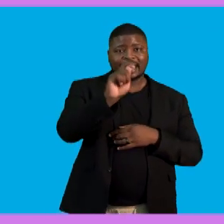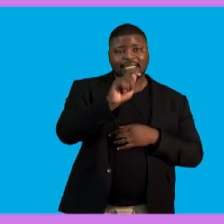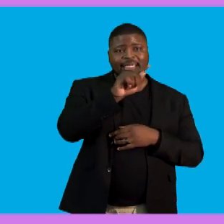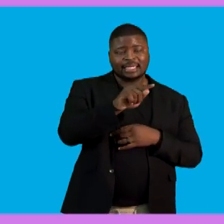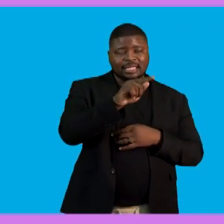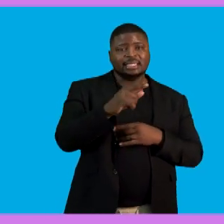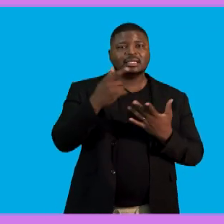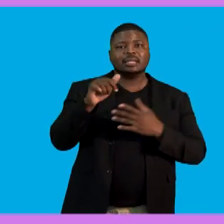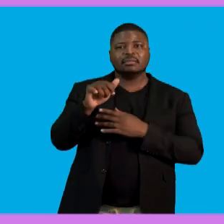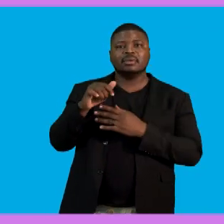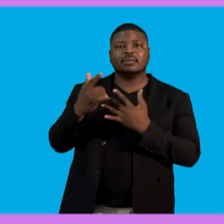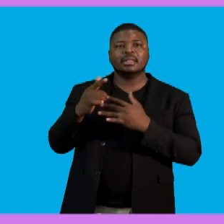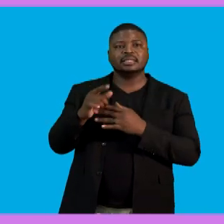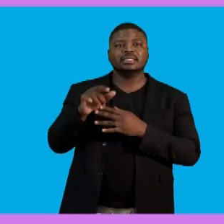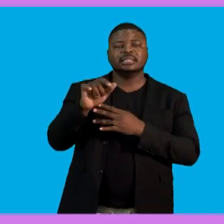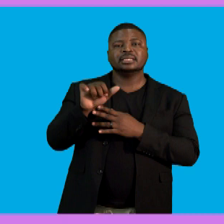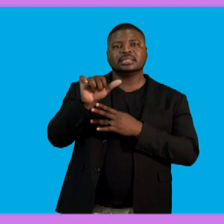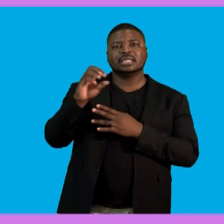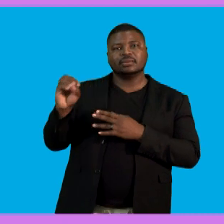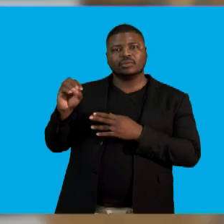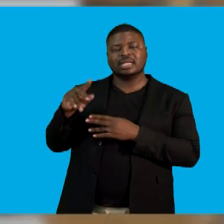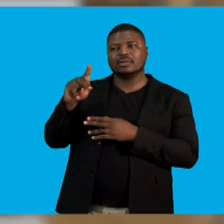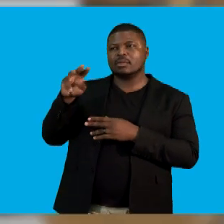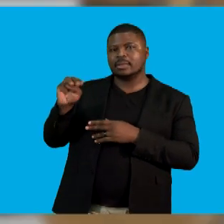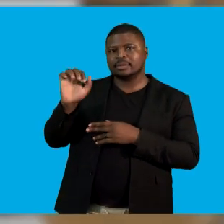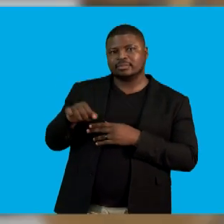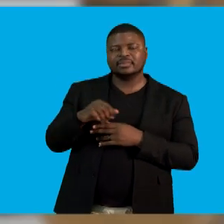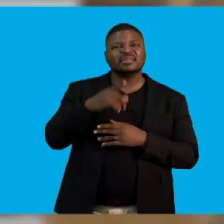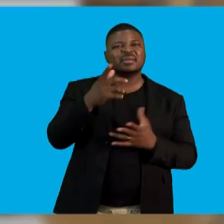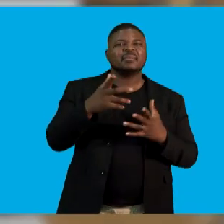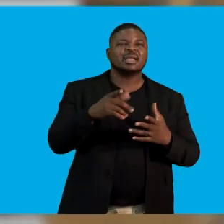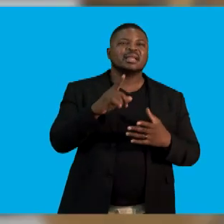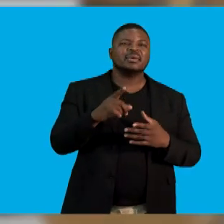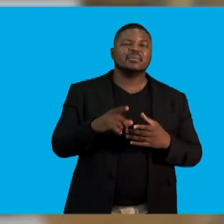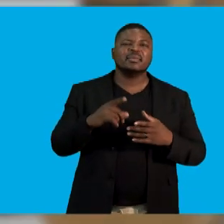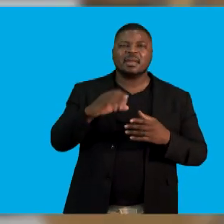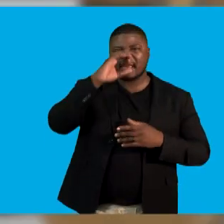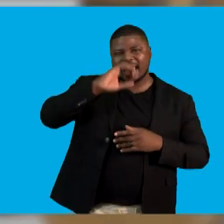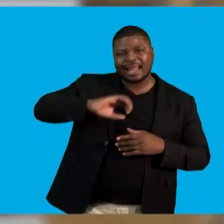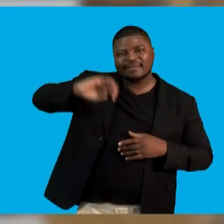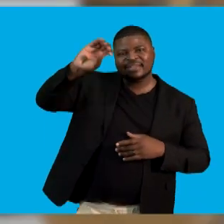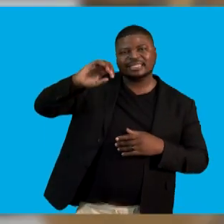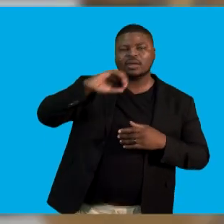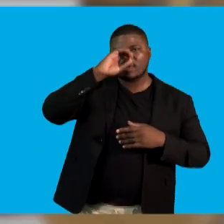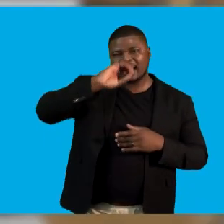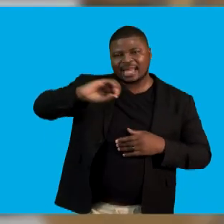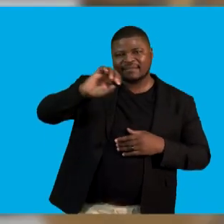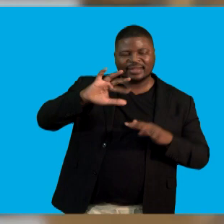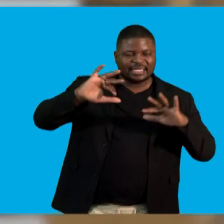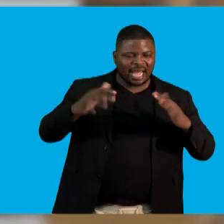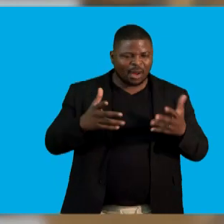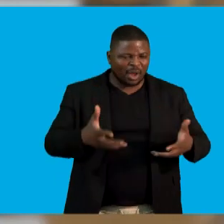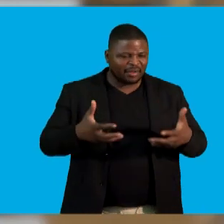1,000 kilograms. Where do we normally use tons? Whenever they're measuring the weight of, for an elephant, an example, the weight of